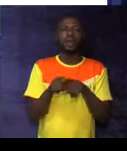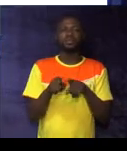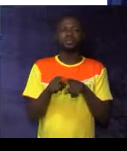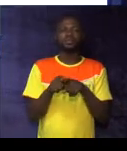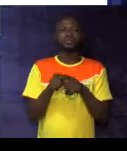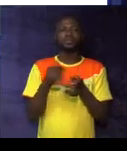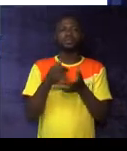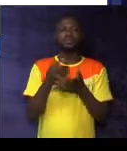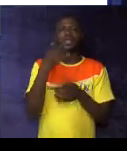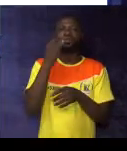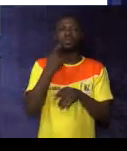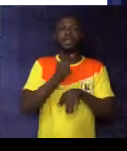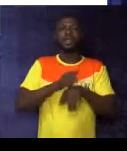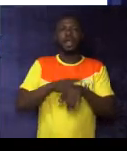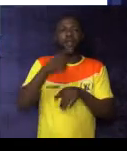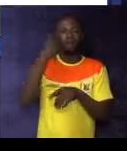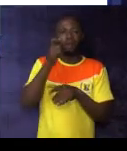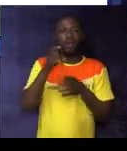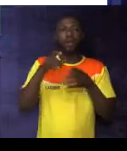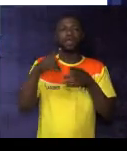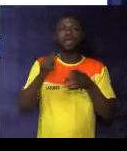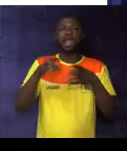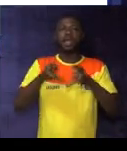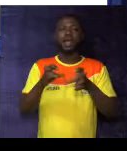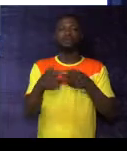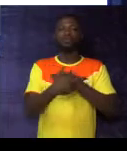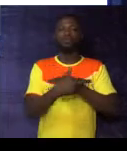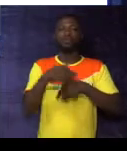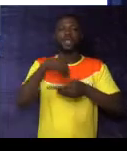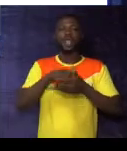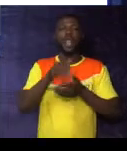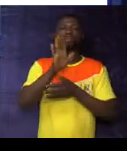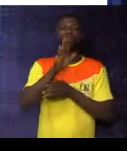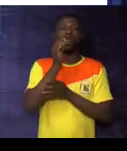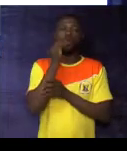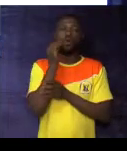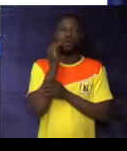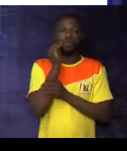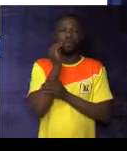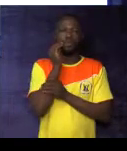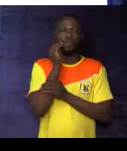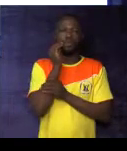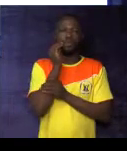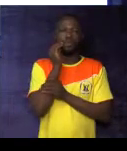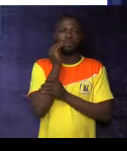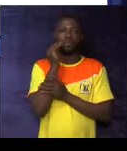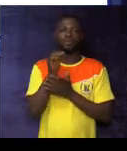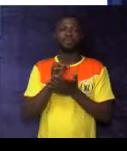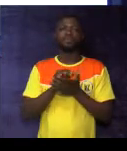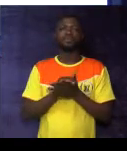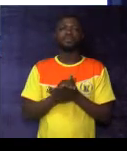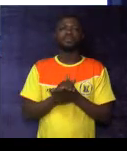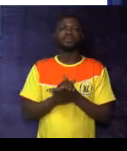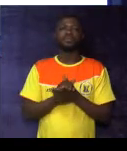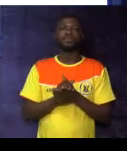As soon as it was the time for the classroom in your home.